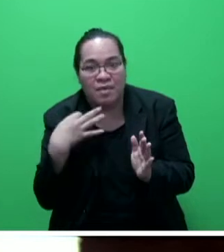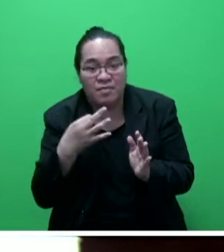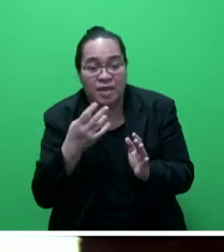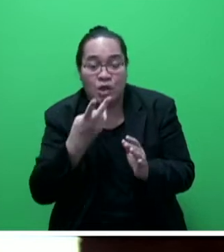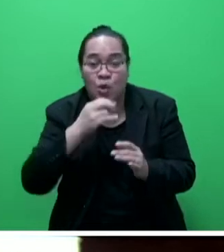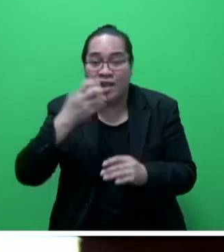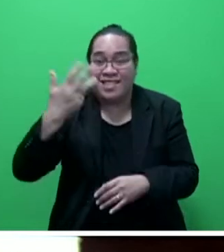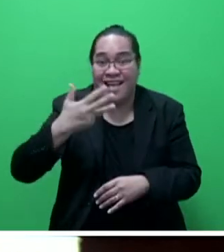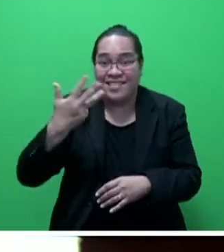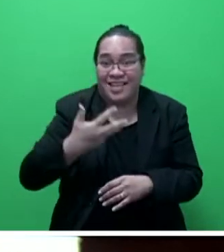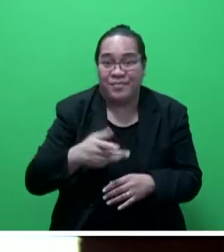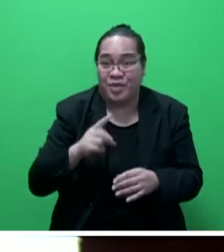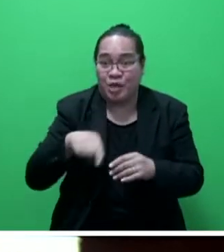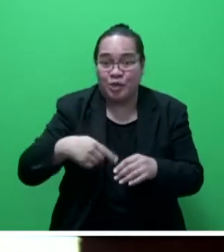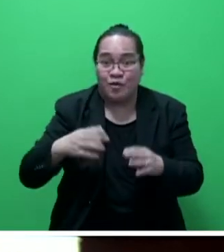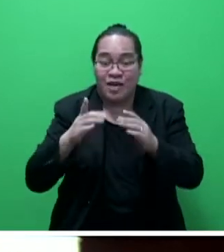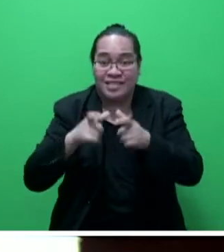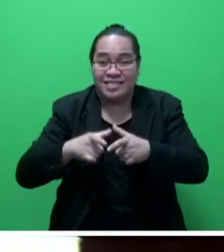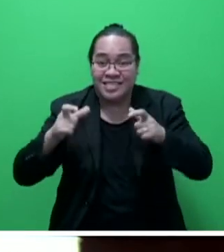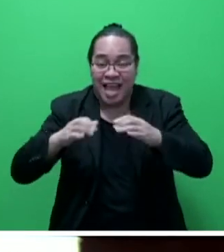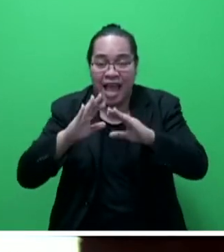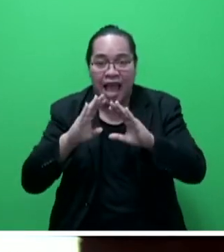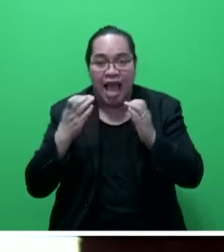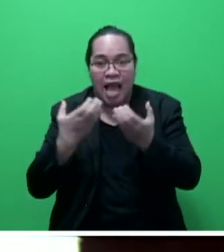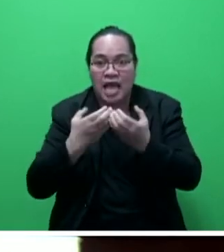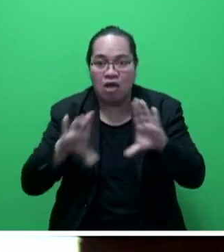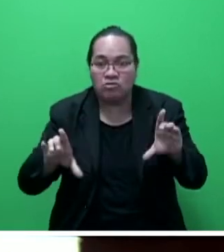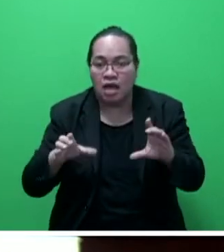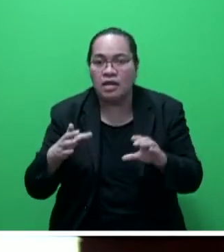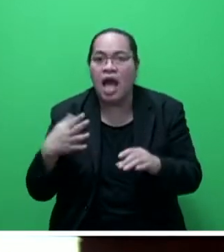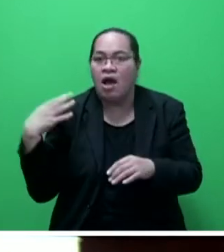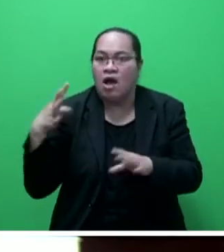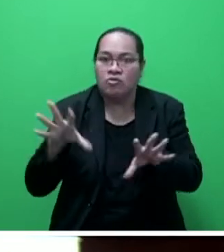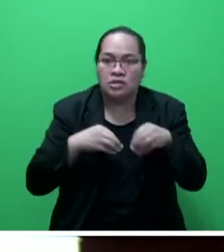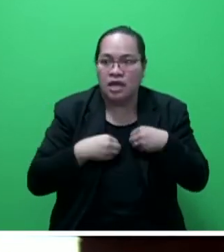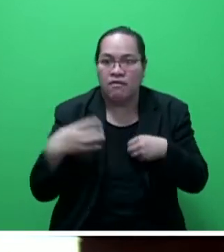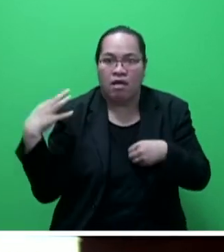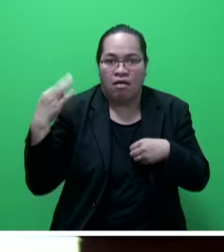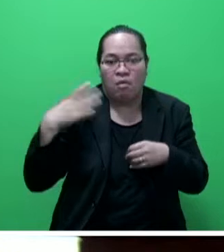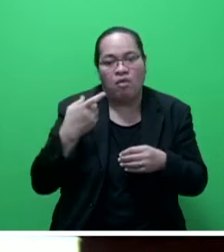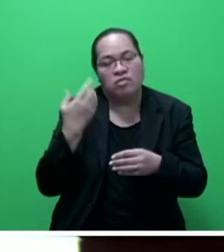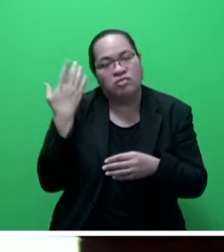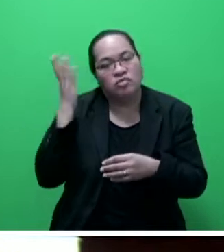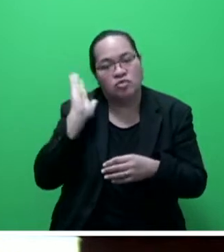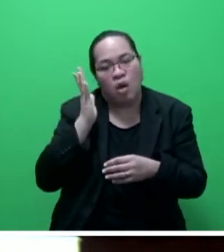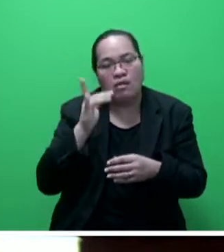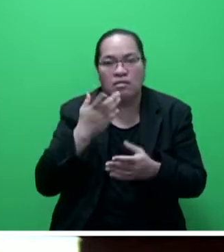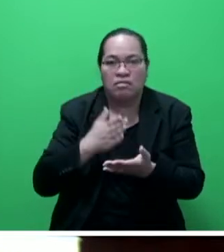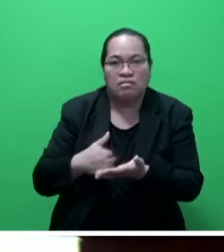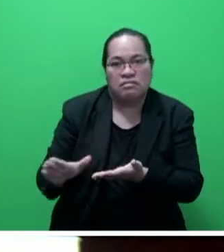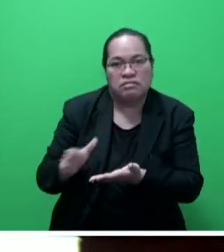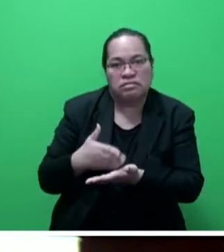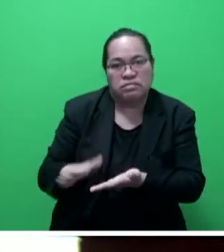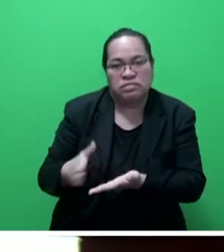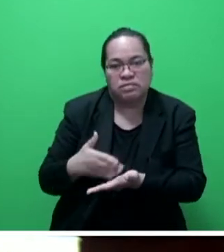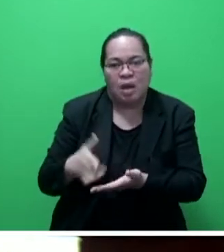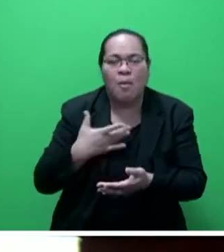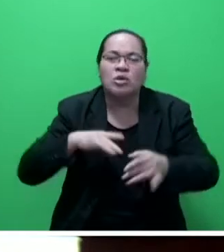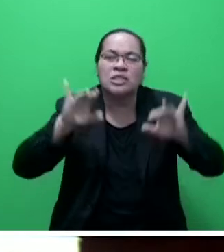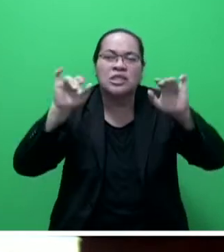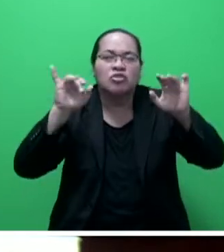Council received more than 200 substandard applications that had to be rejected. There were issues with the